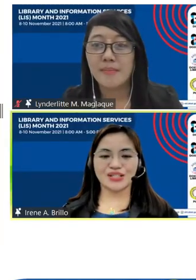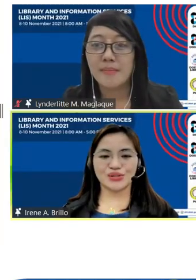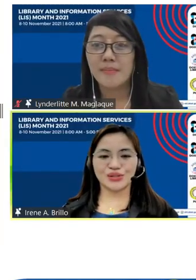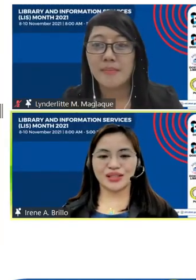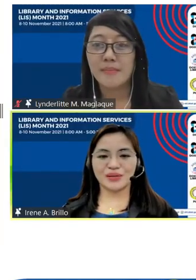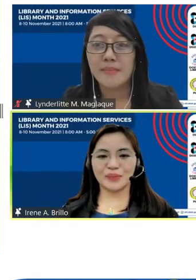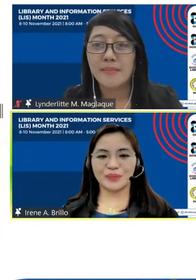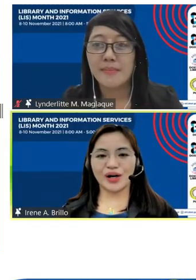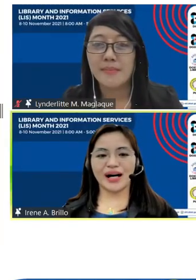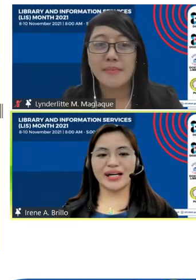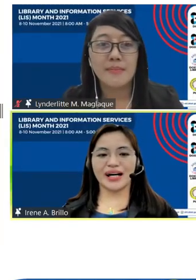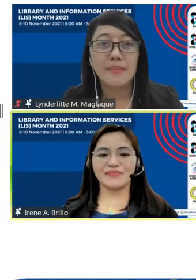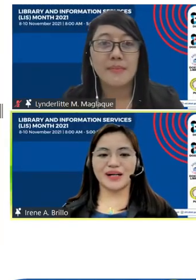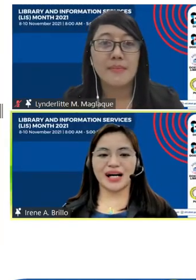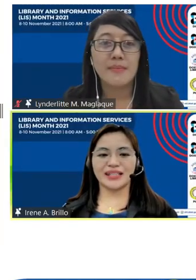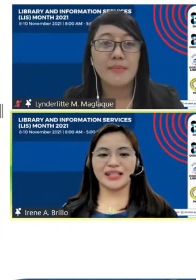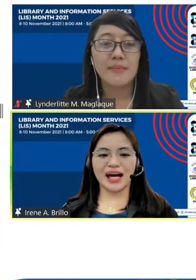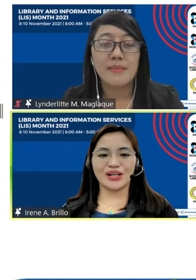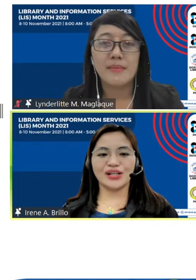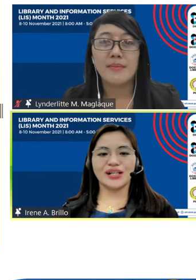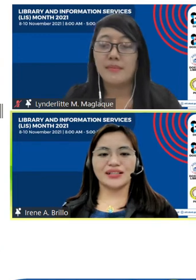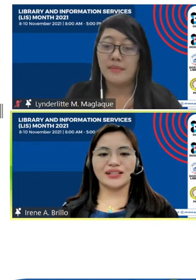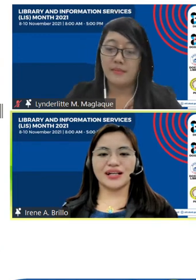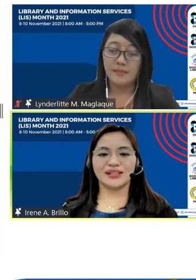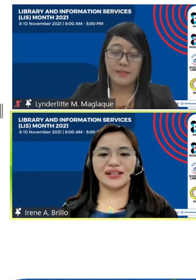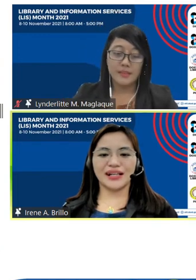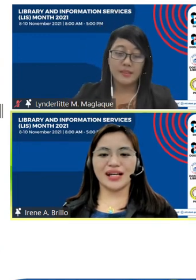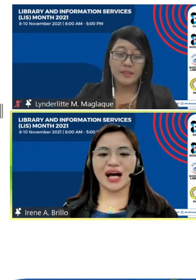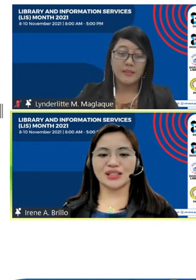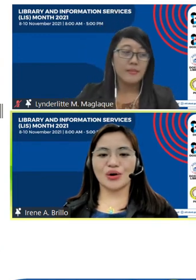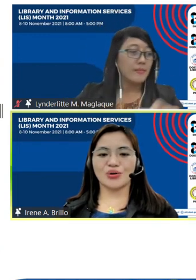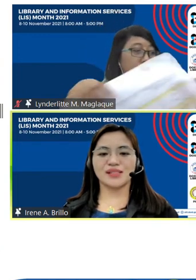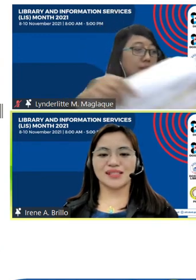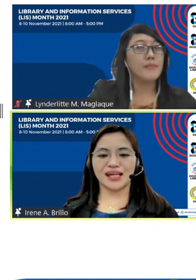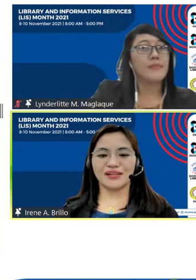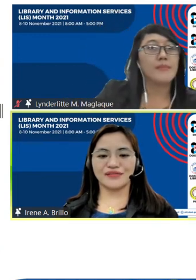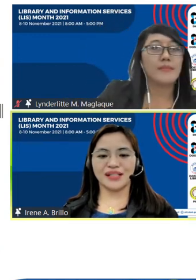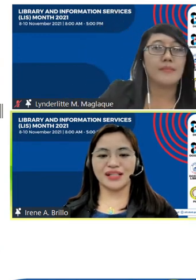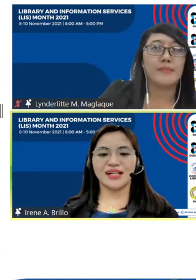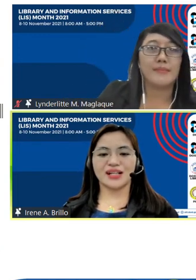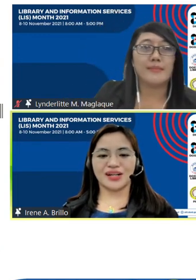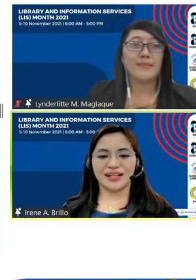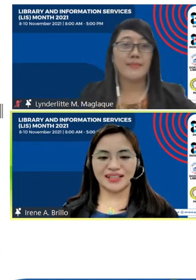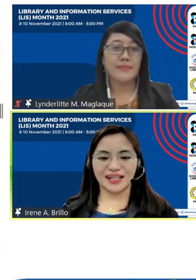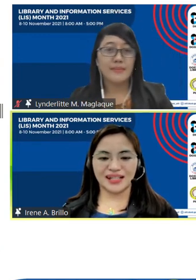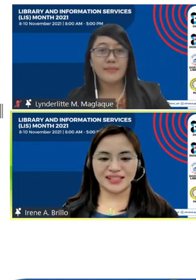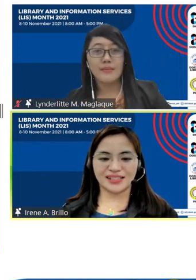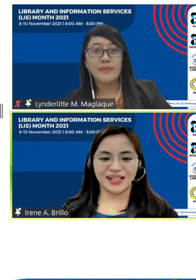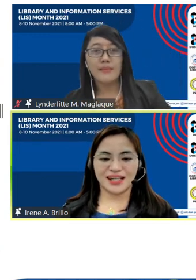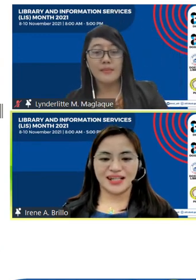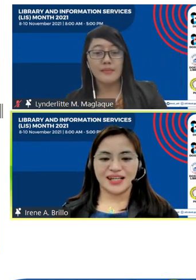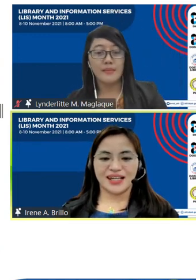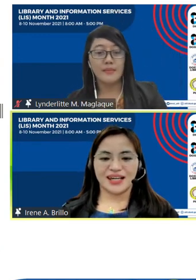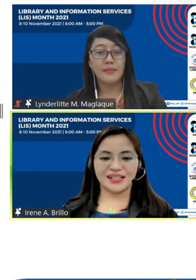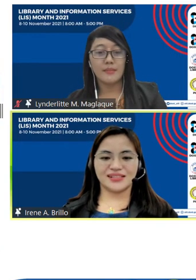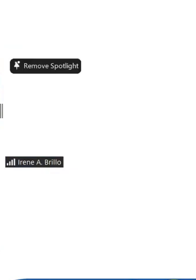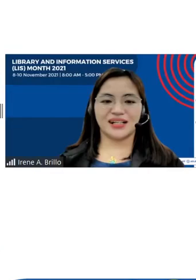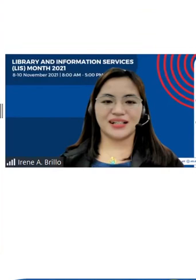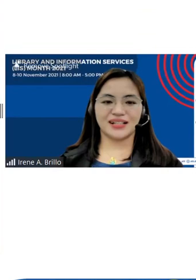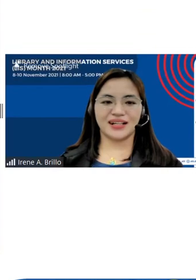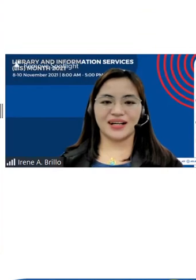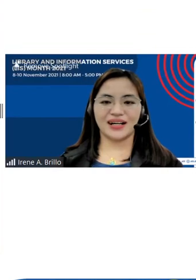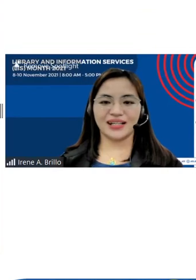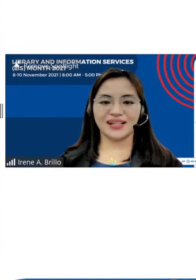contest. Ang susunod naman po ay ang mga nanalo ng Learning at Home Selfie Contest.